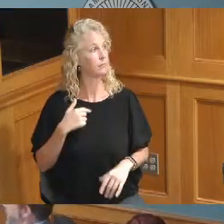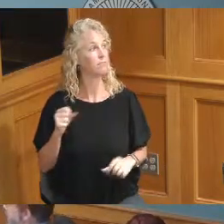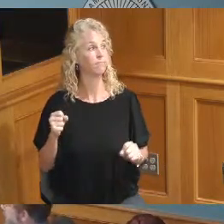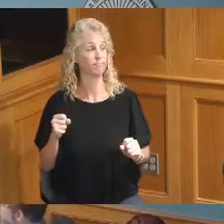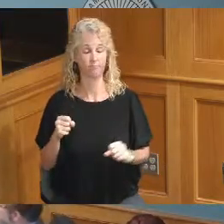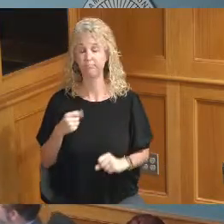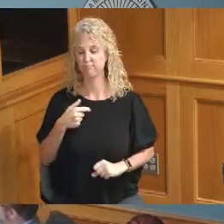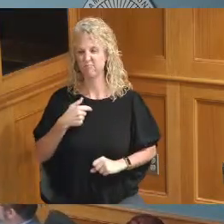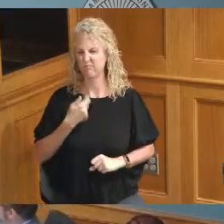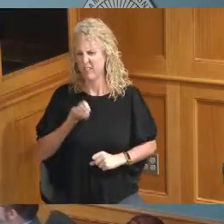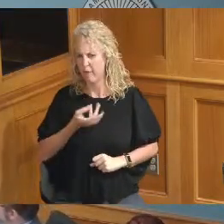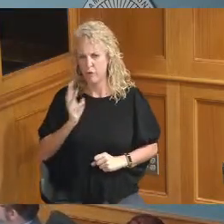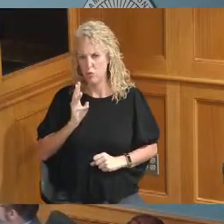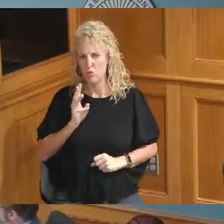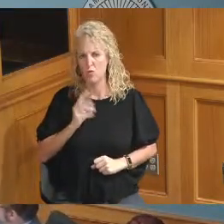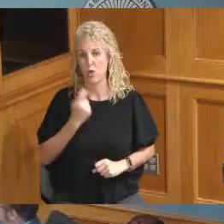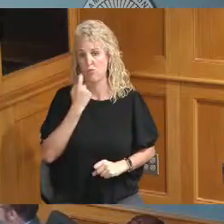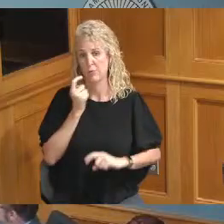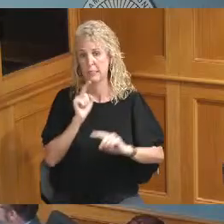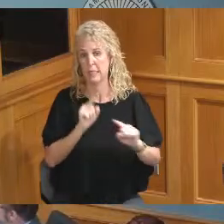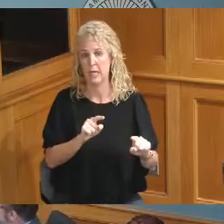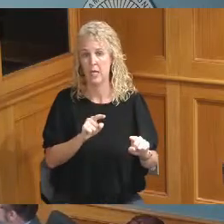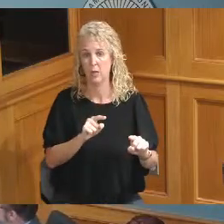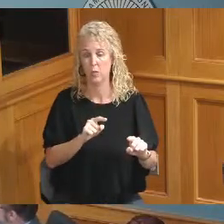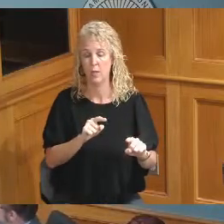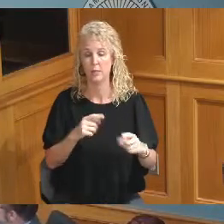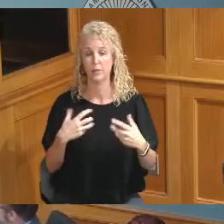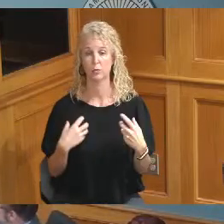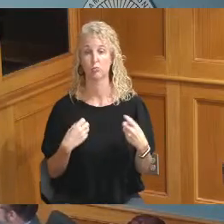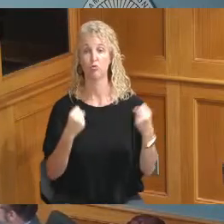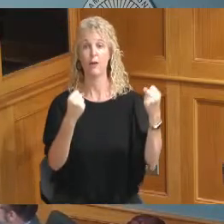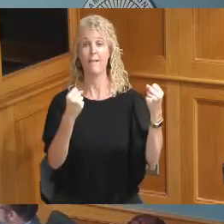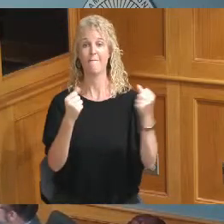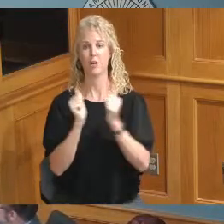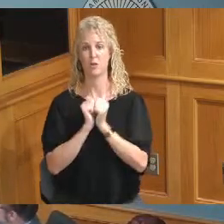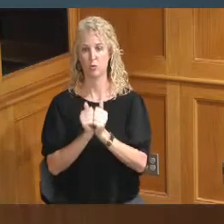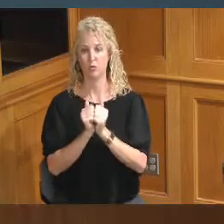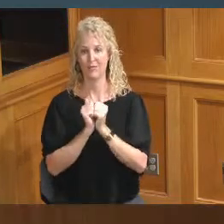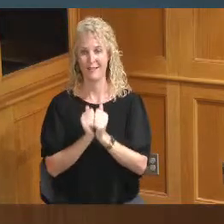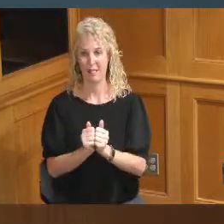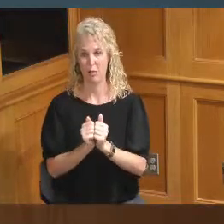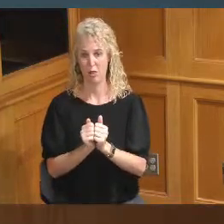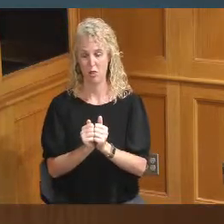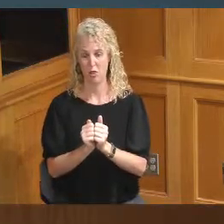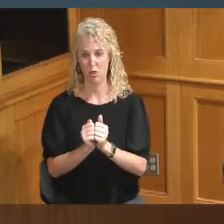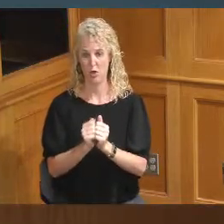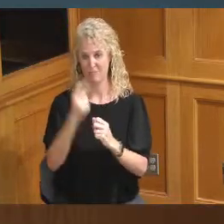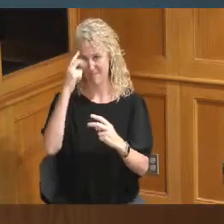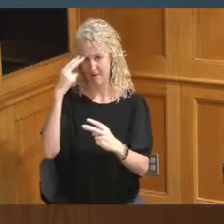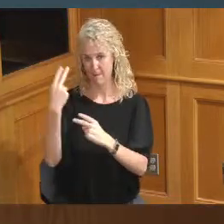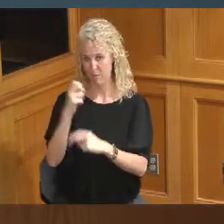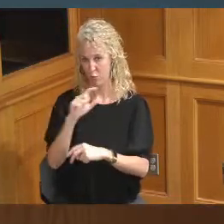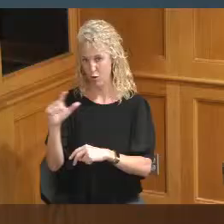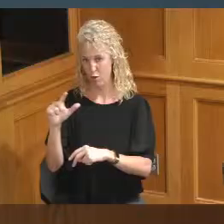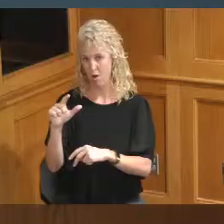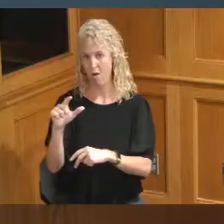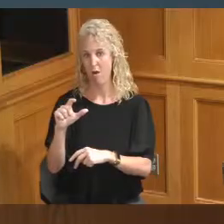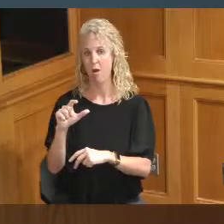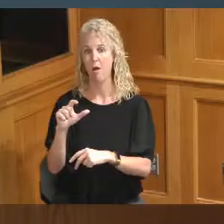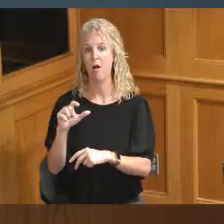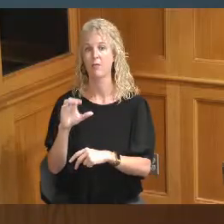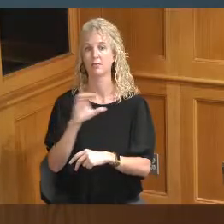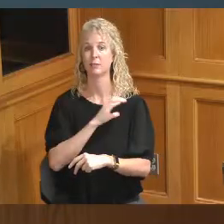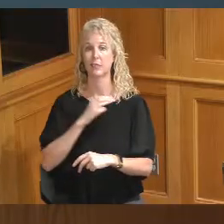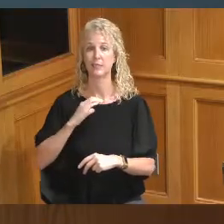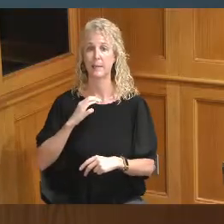things also. So I attended the Braver Together event, which was over at Memorial Hall, sponsored by the Commission on Women and Girls,